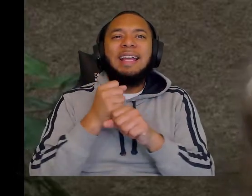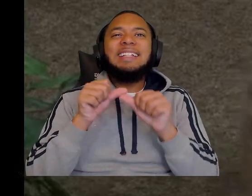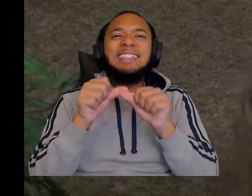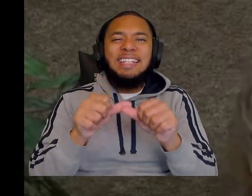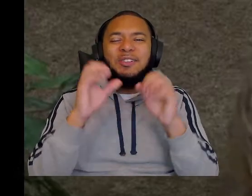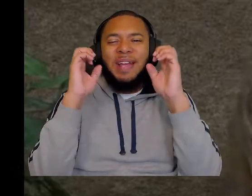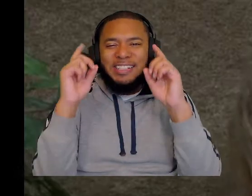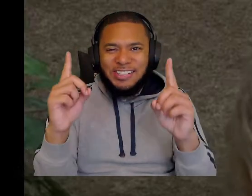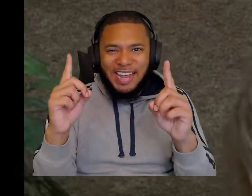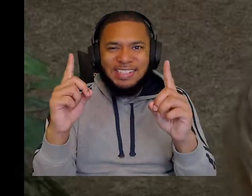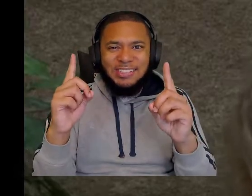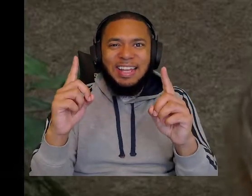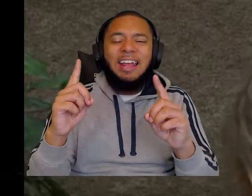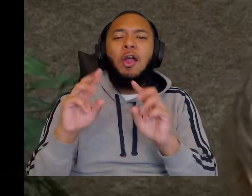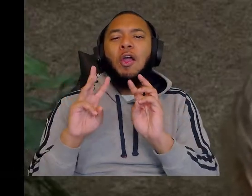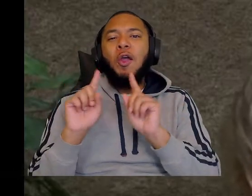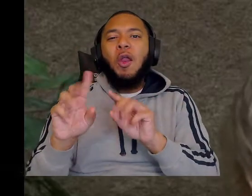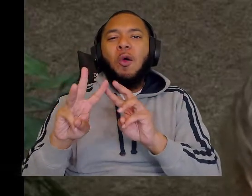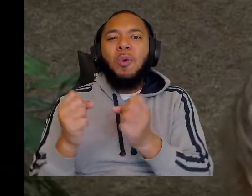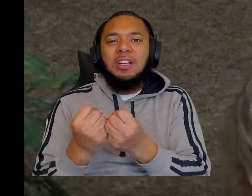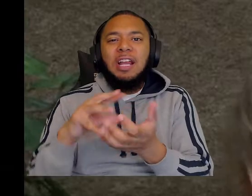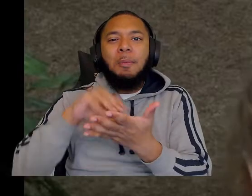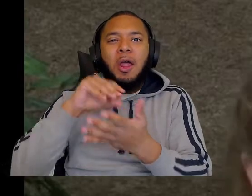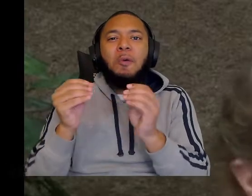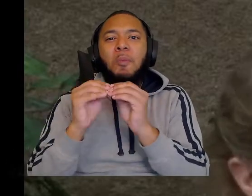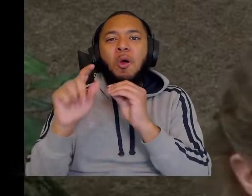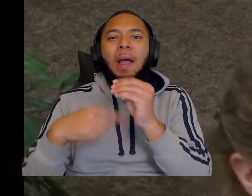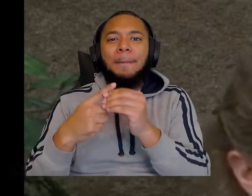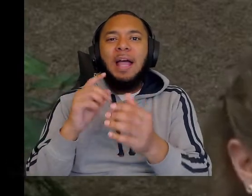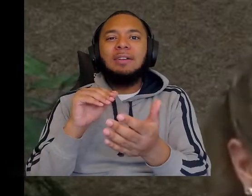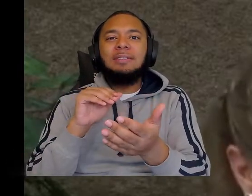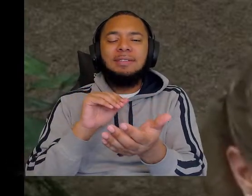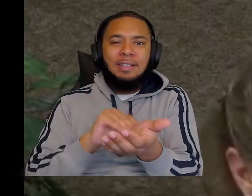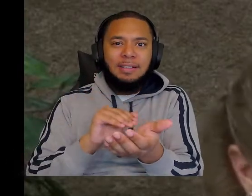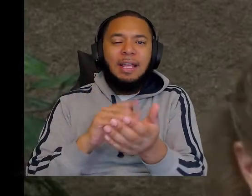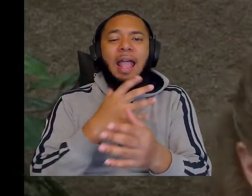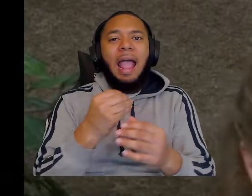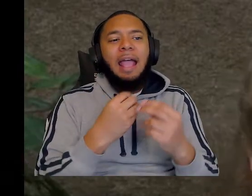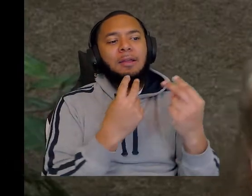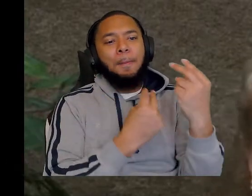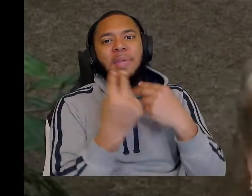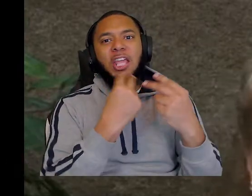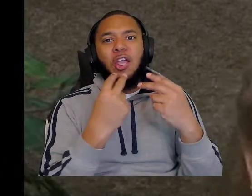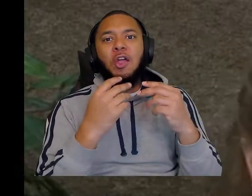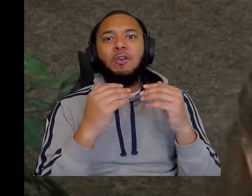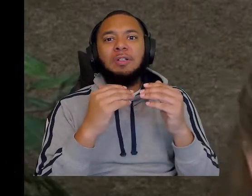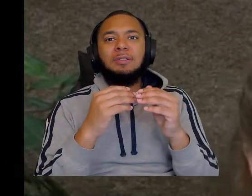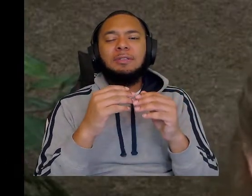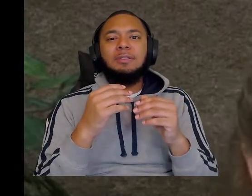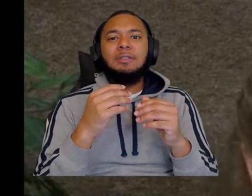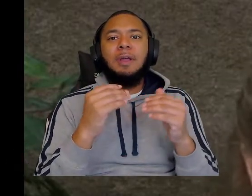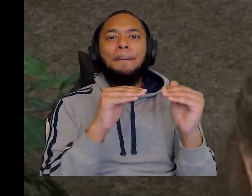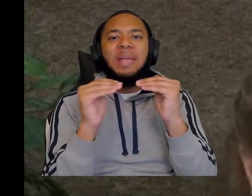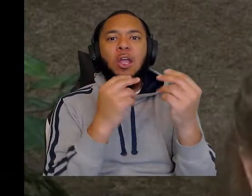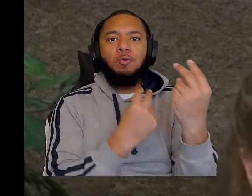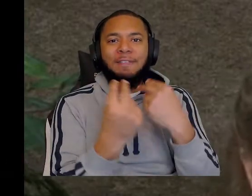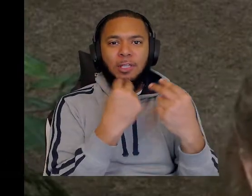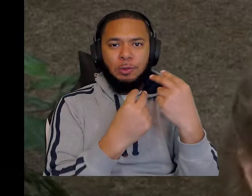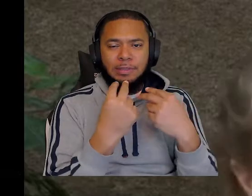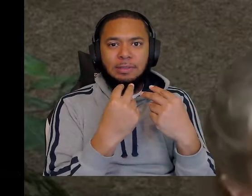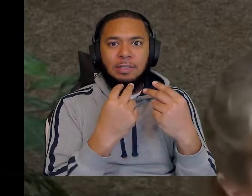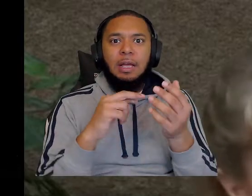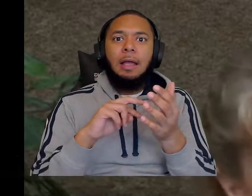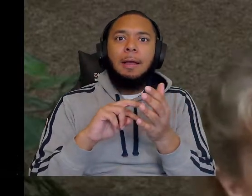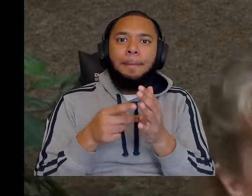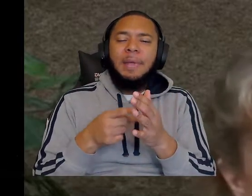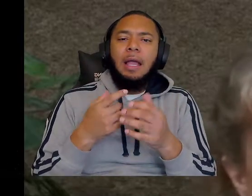that type of accreditation. I also look, and you may want to, at the reviews and the ratings online.